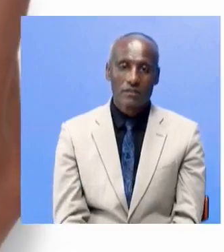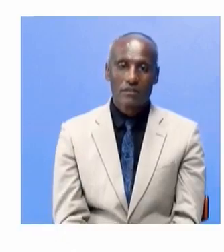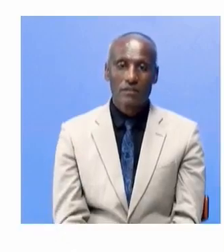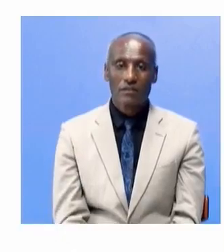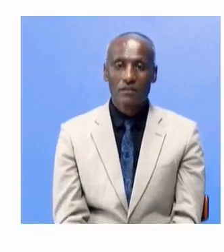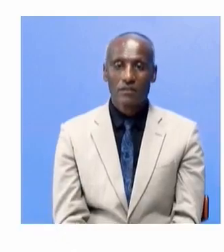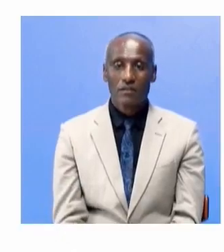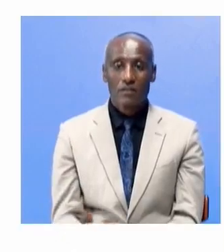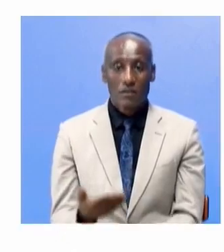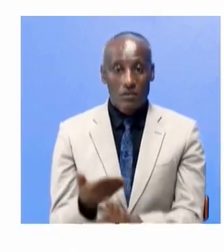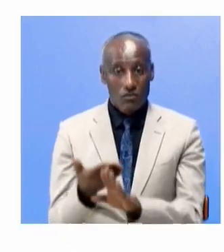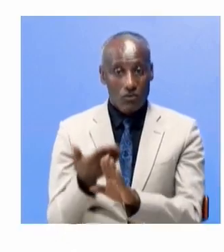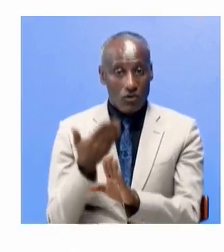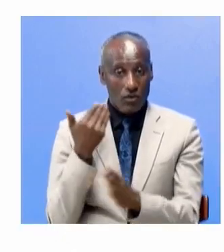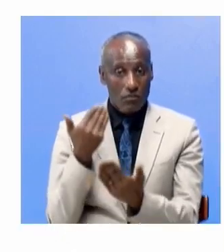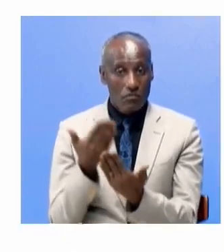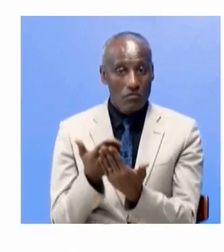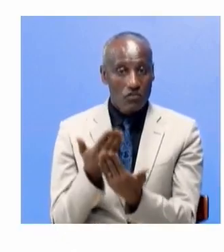from